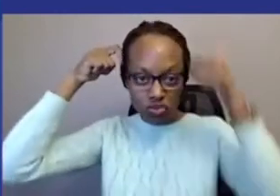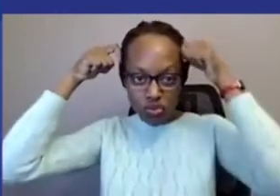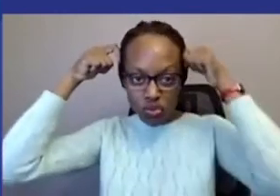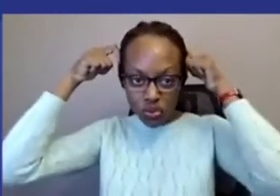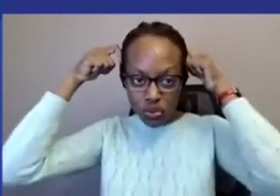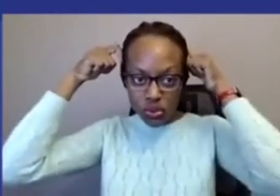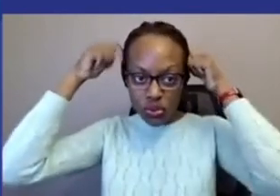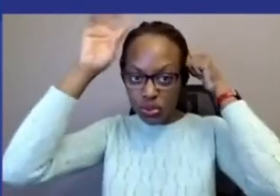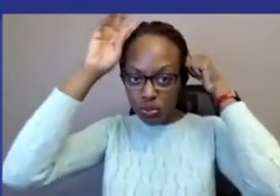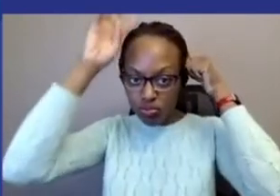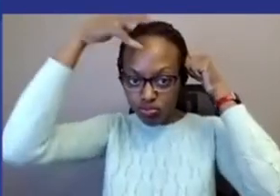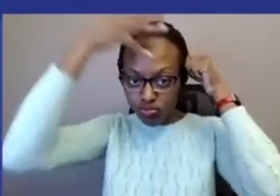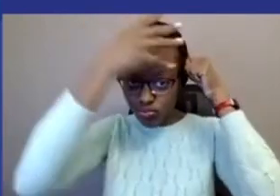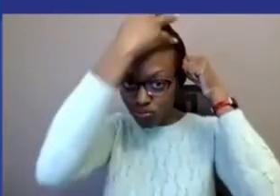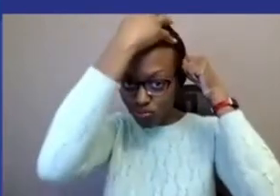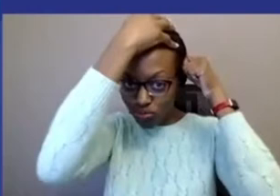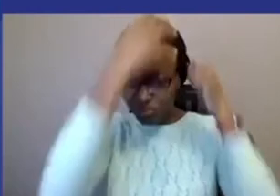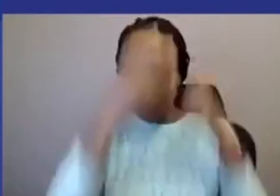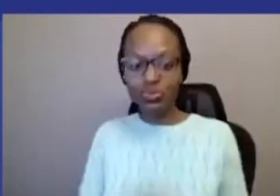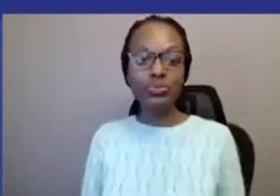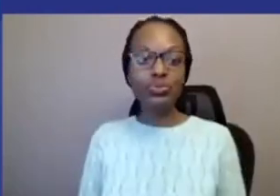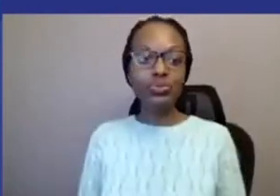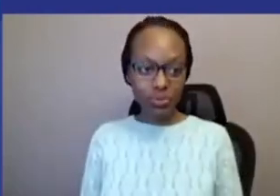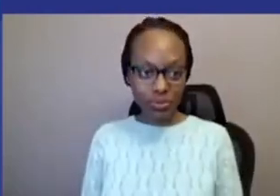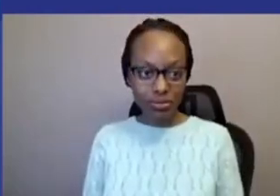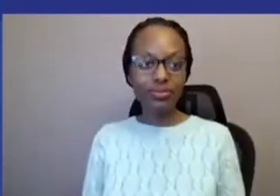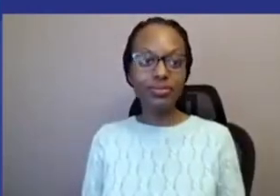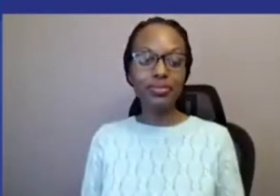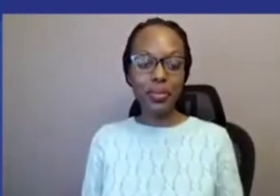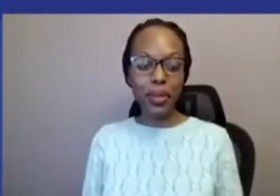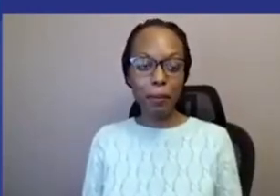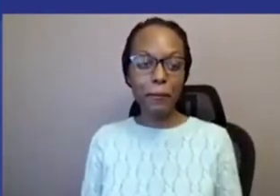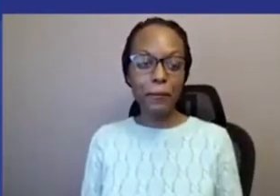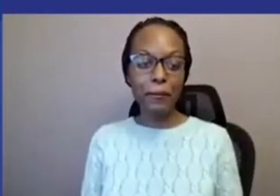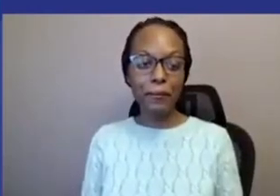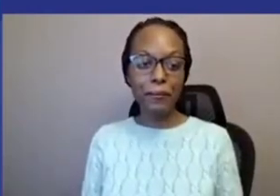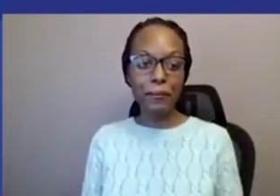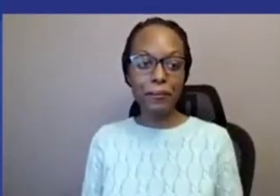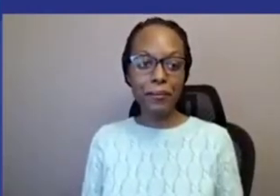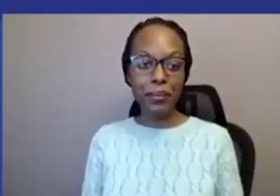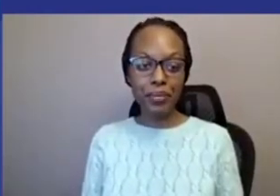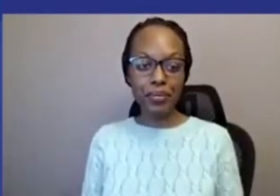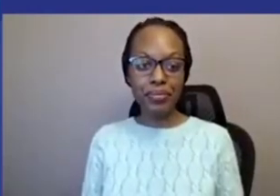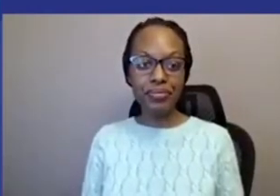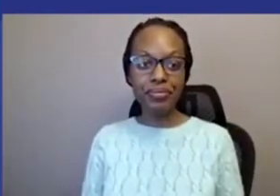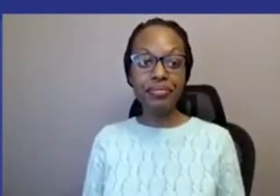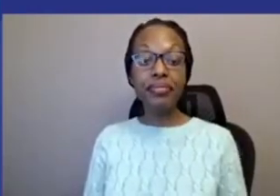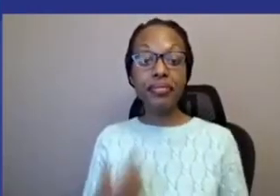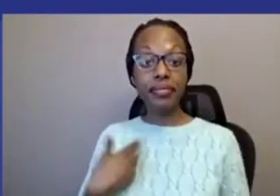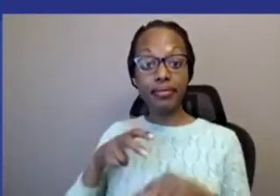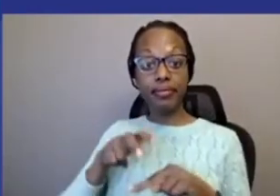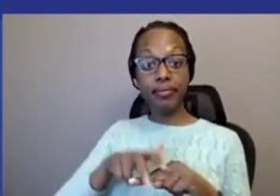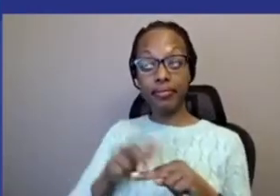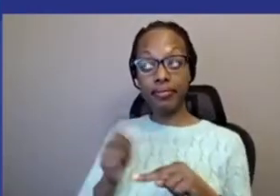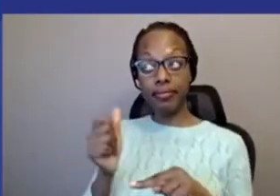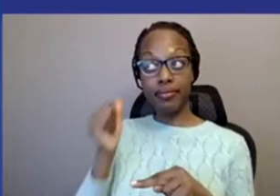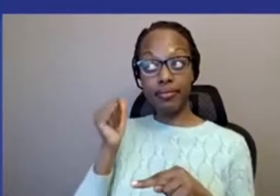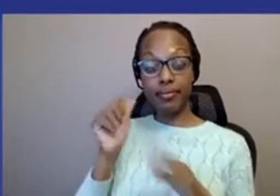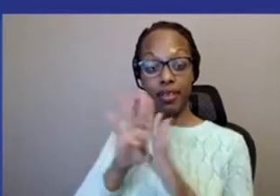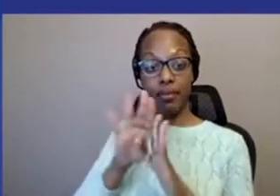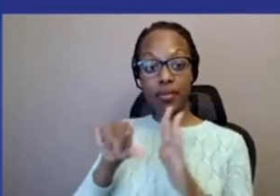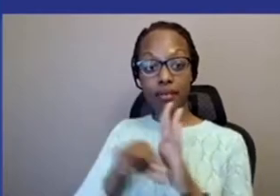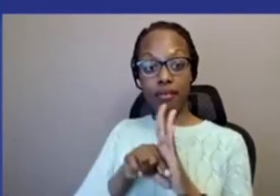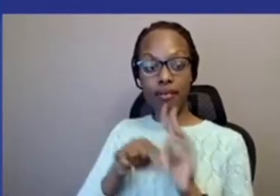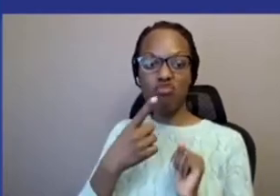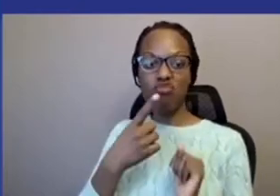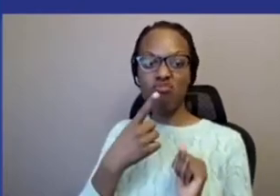combed gently to one side, dropping slightly over my forehead. I'm seated before a red virtual background that features a white Dance NYC